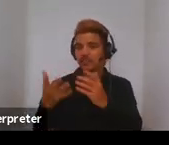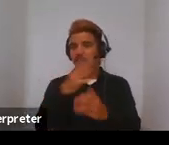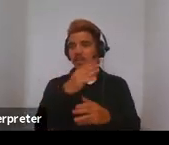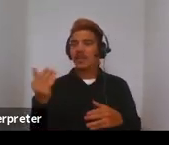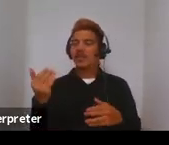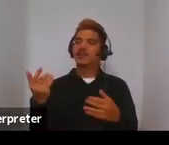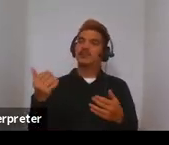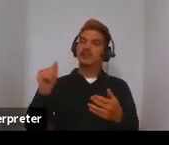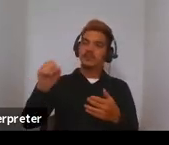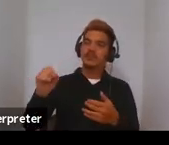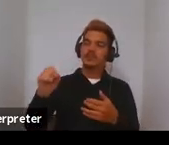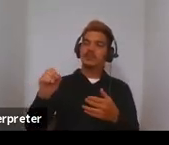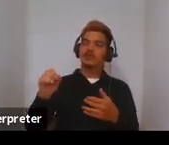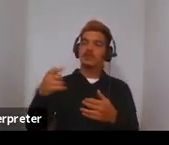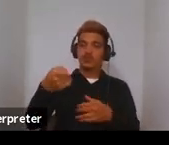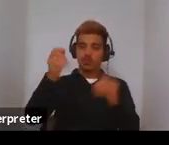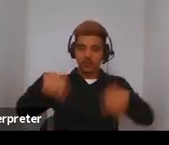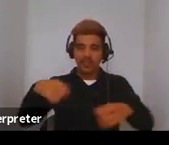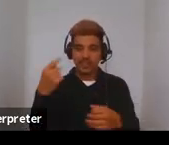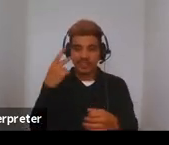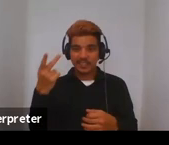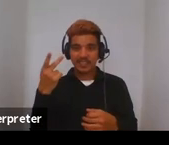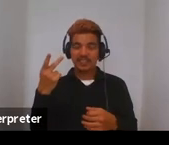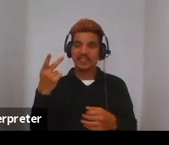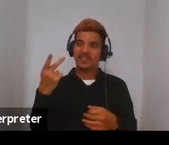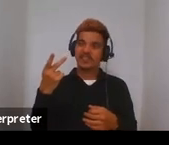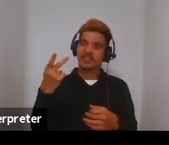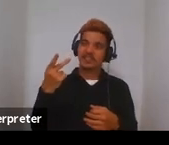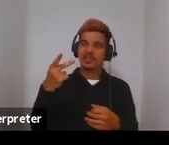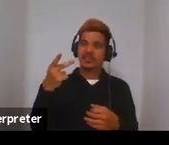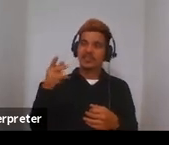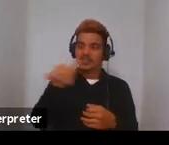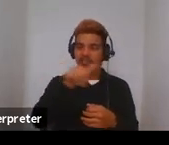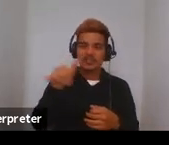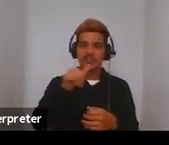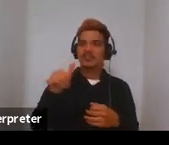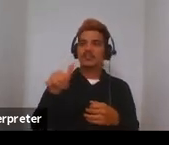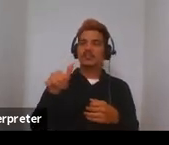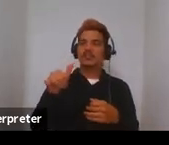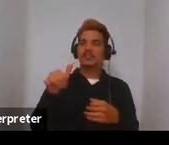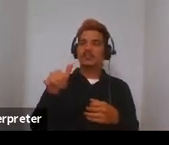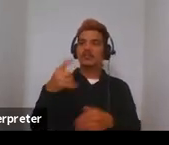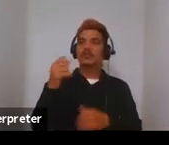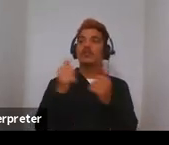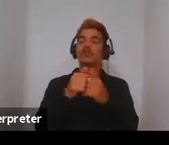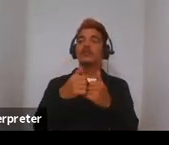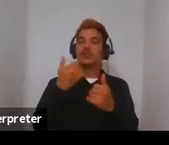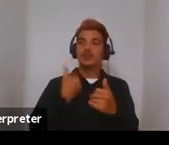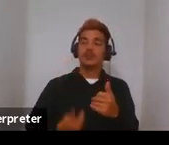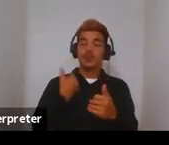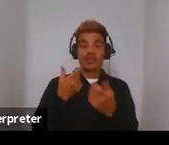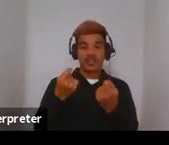And so you can see that same sort of scale. And with what I do, I'm